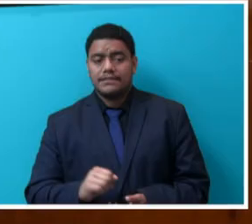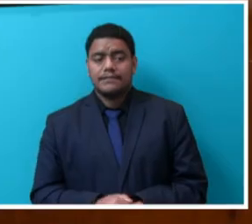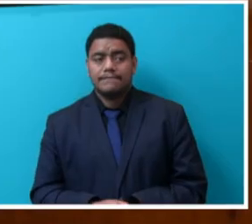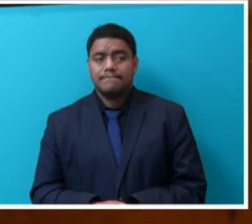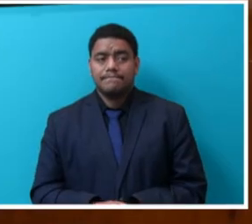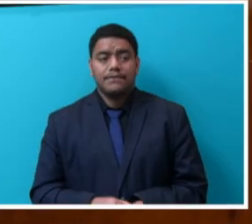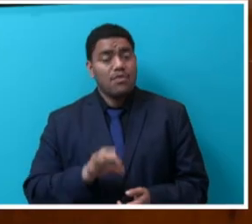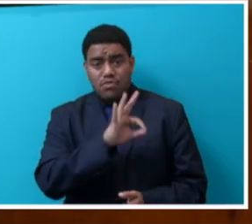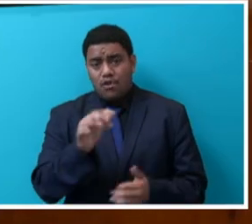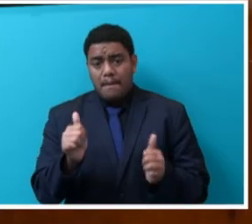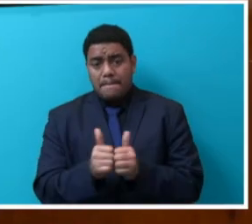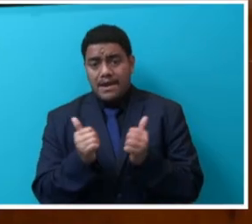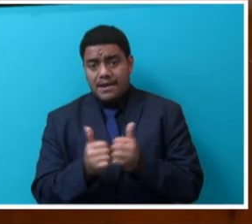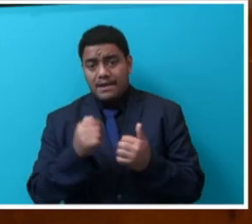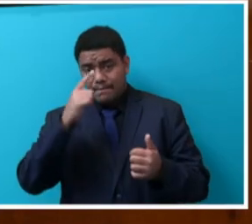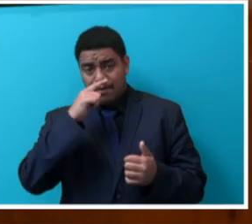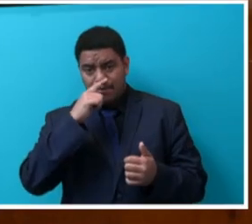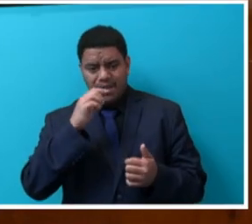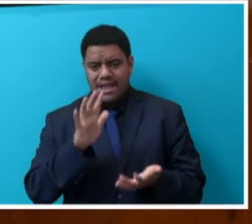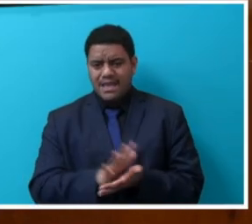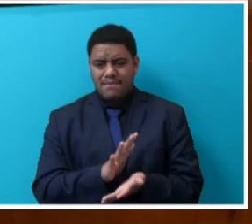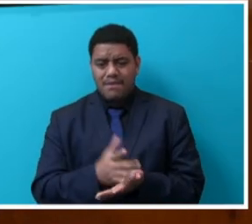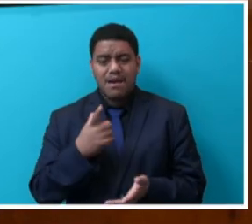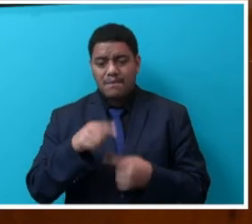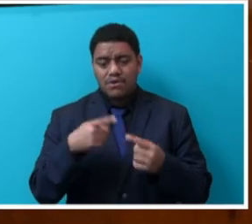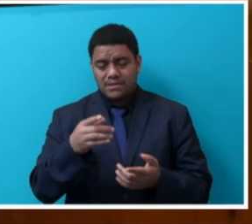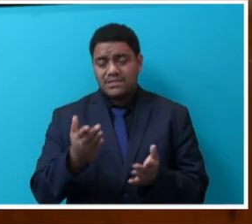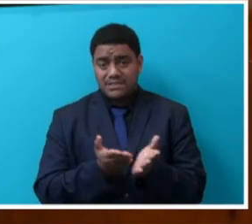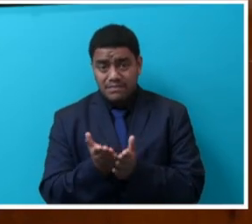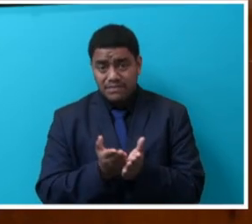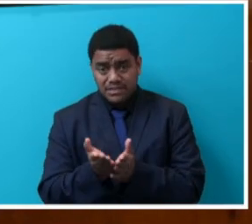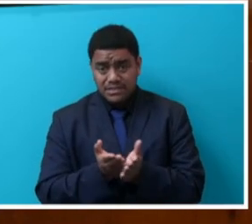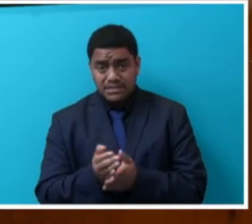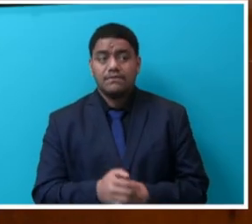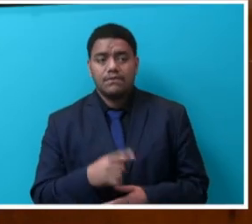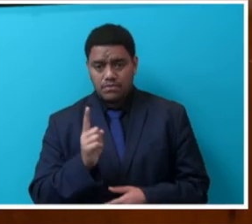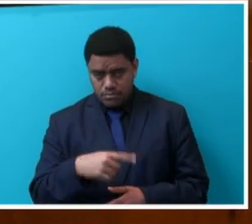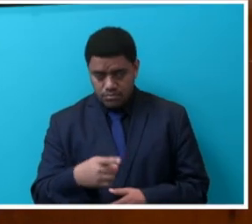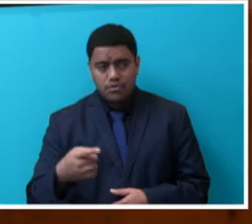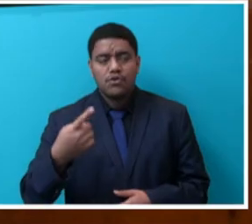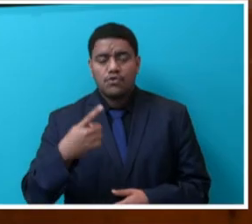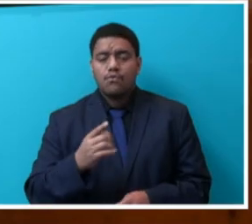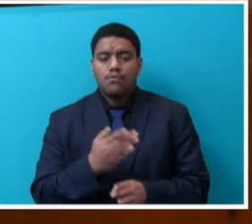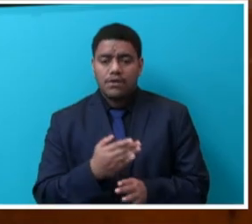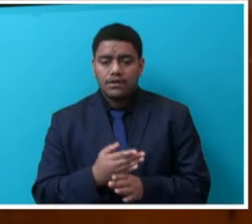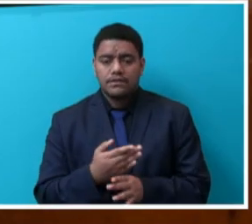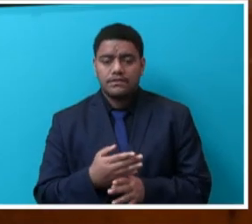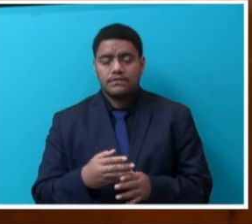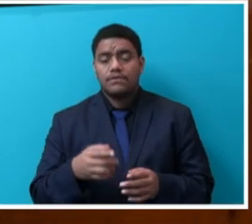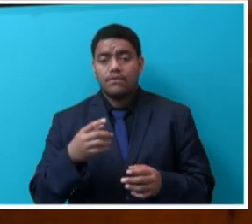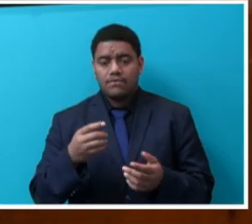many people were affected by the service disruptions. In May, they temporarily stopped e-transport